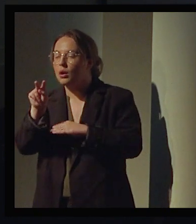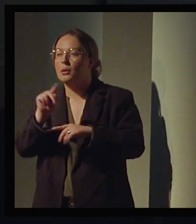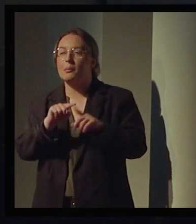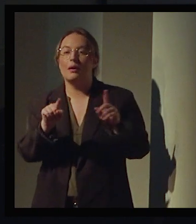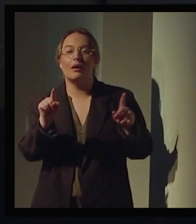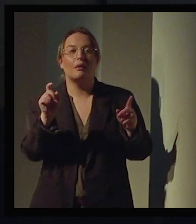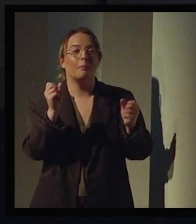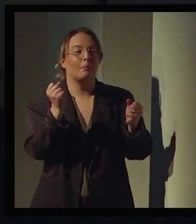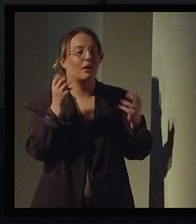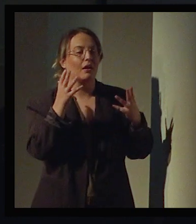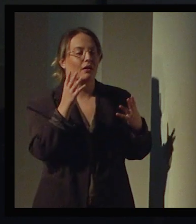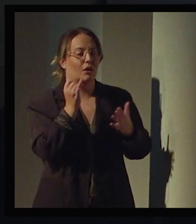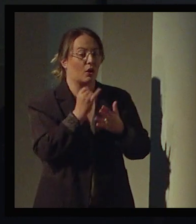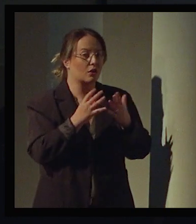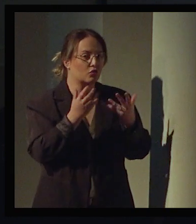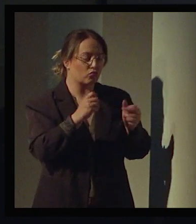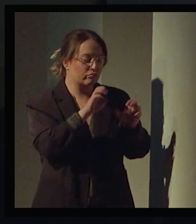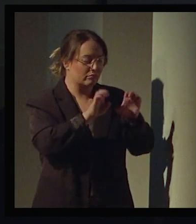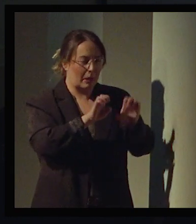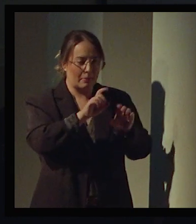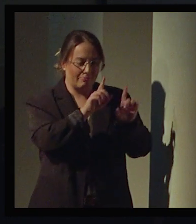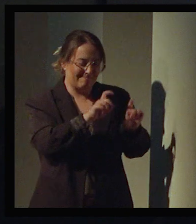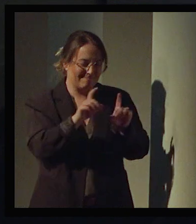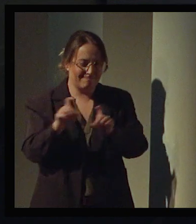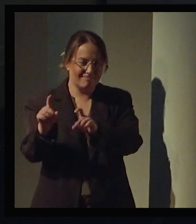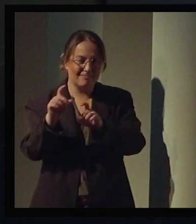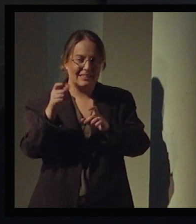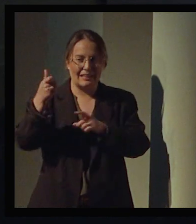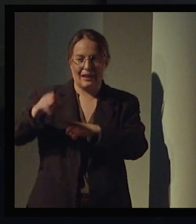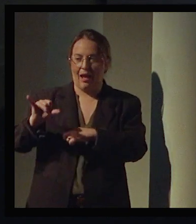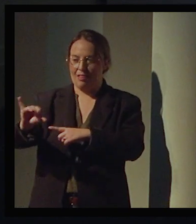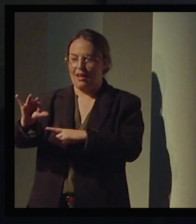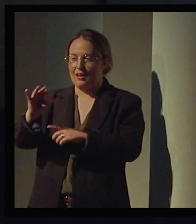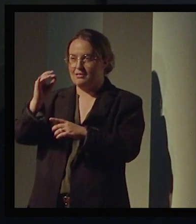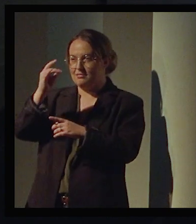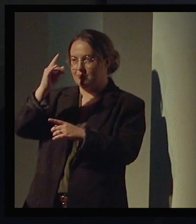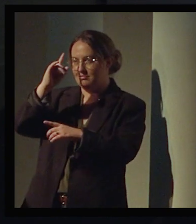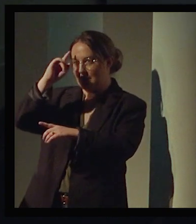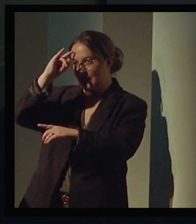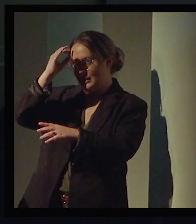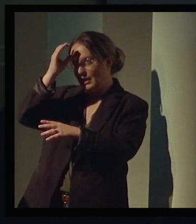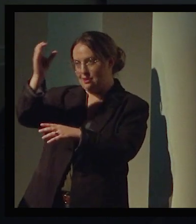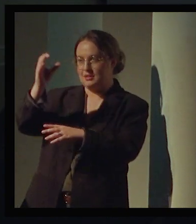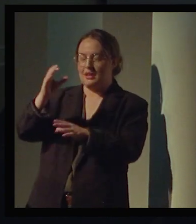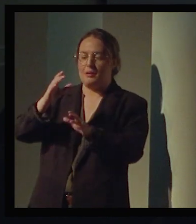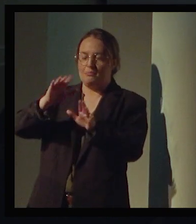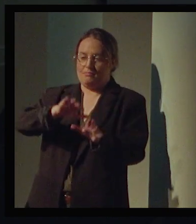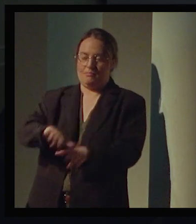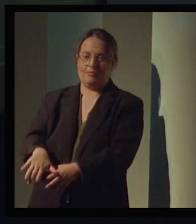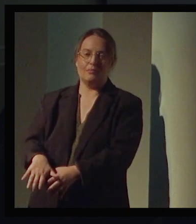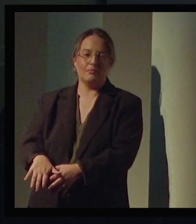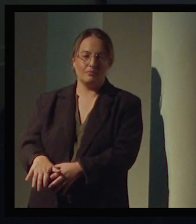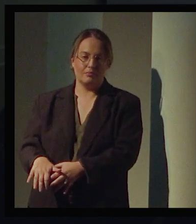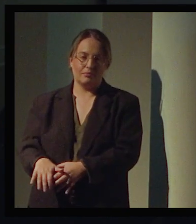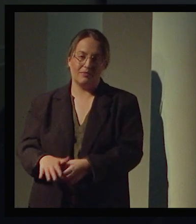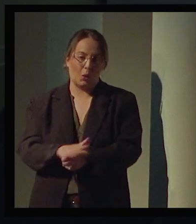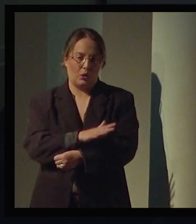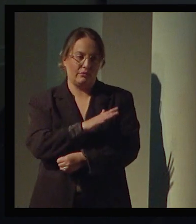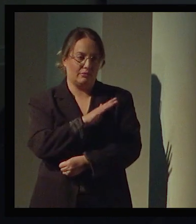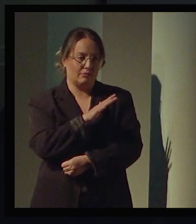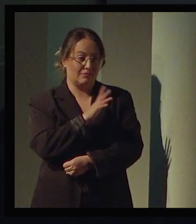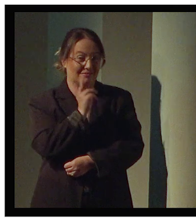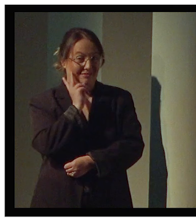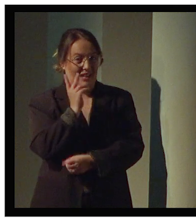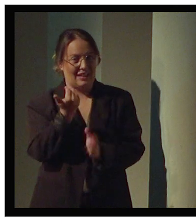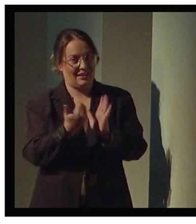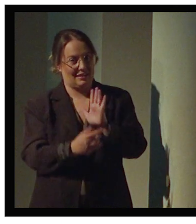many artists began to experiment with or deny that illusion completely. And again, we can see this in Manet's